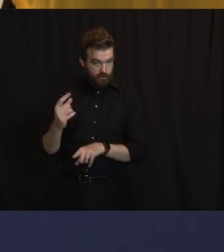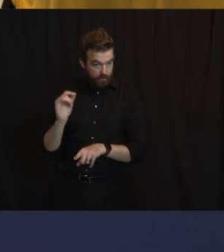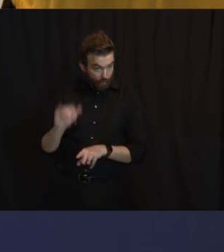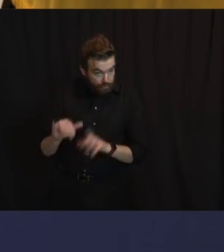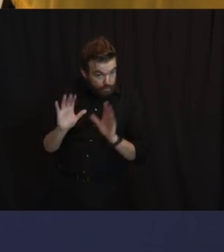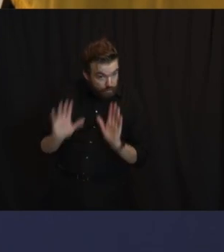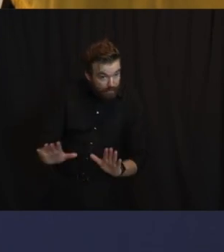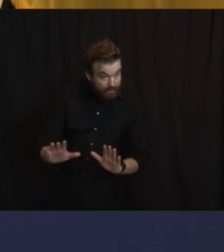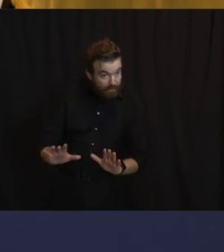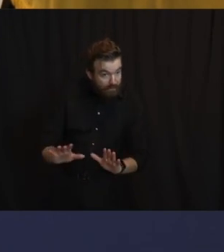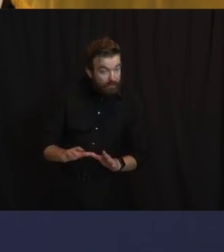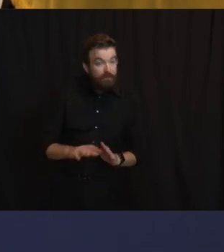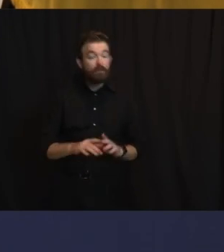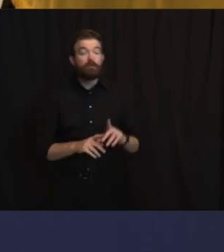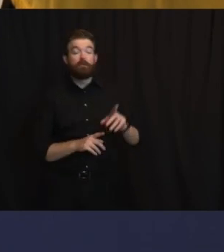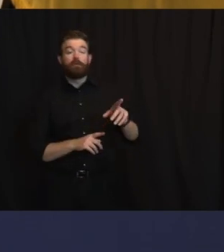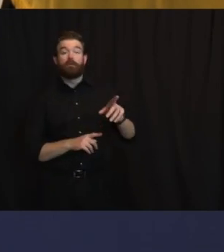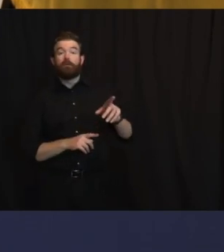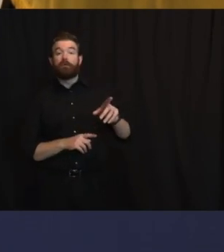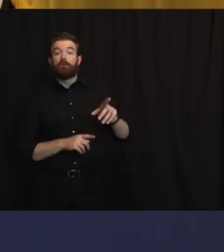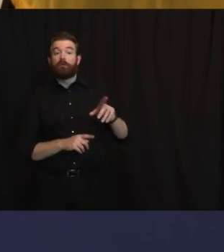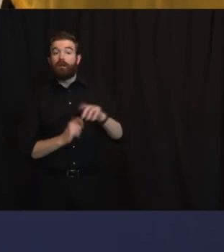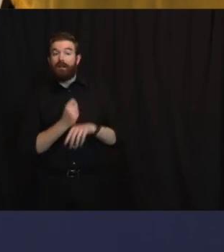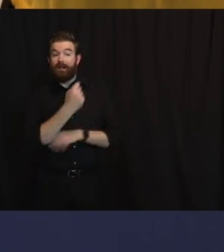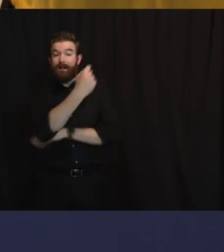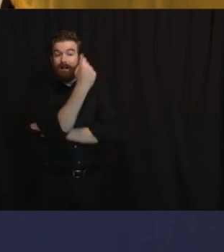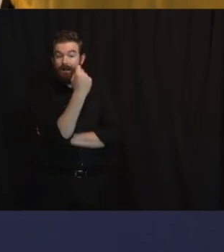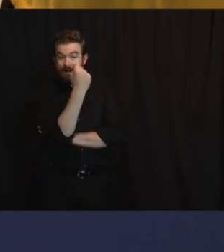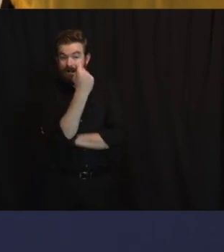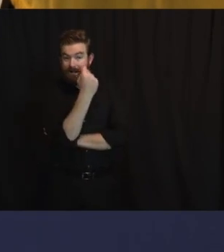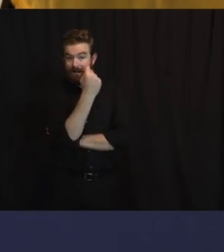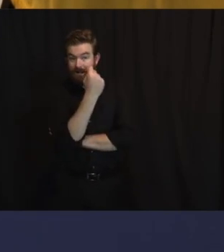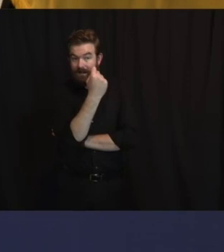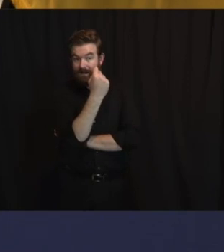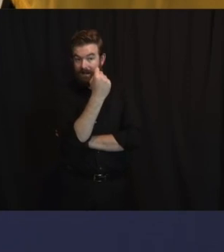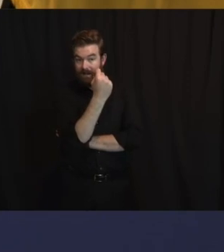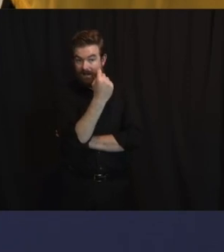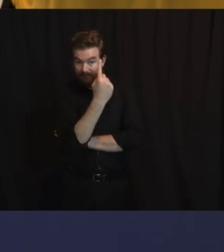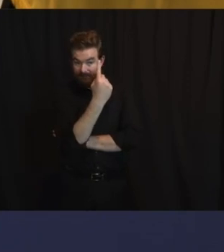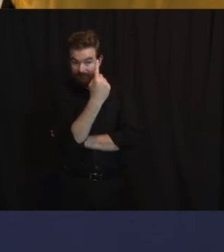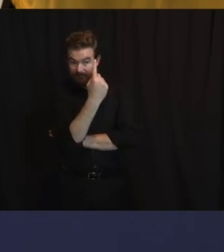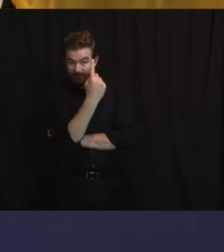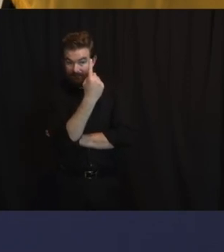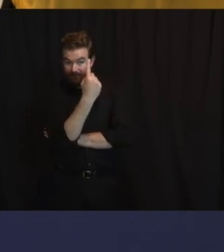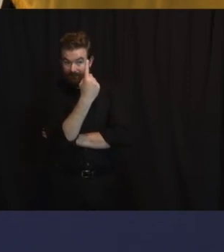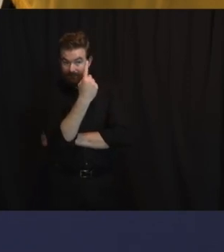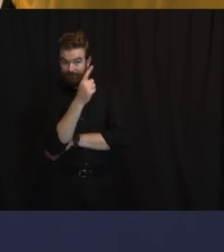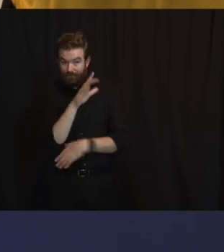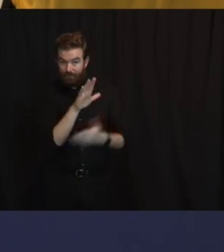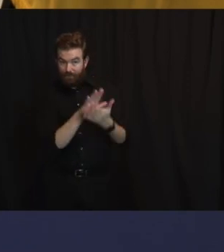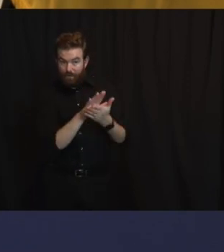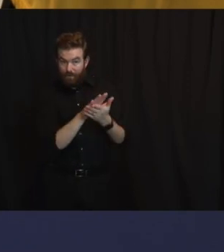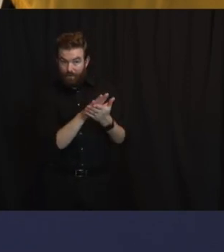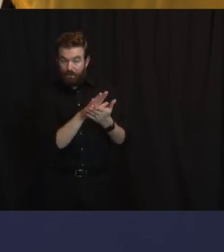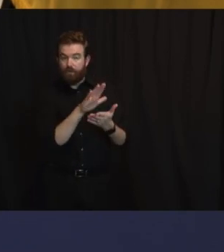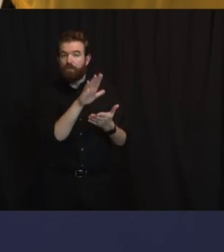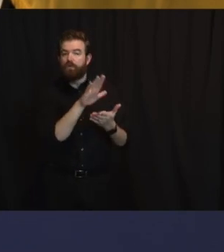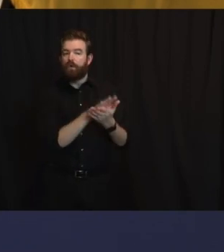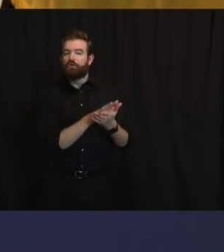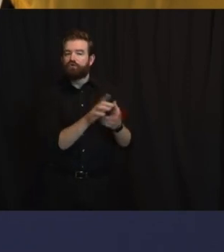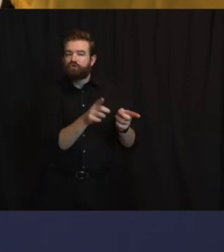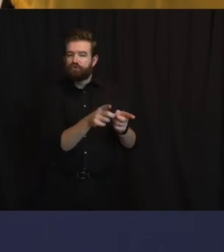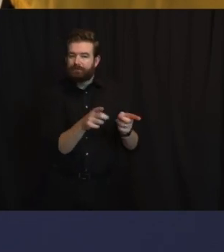remember, 11 of those are districts, so that's going to be a collection of schools in each case. But the point I wanted to make was